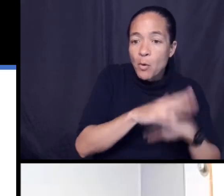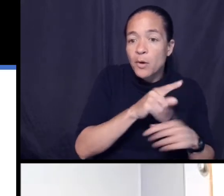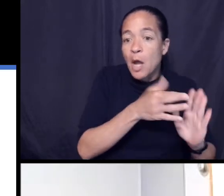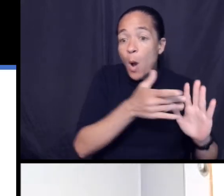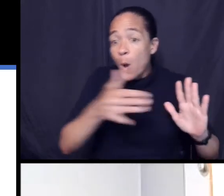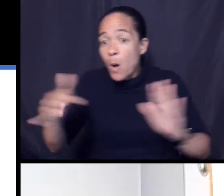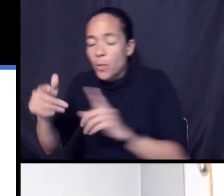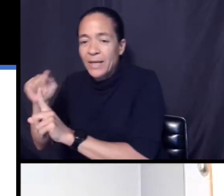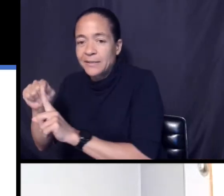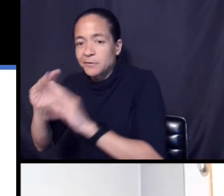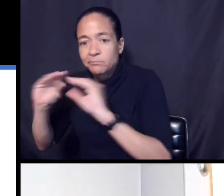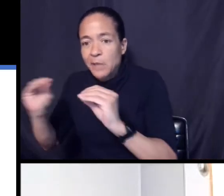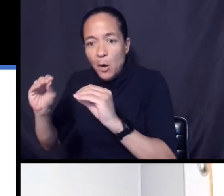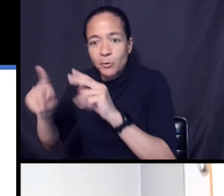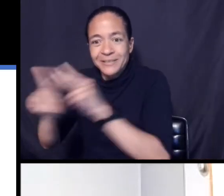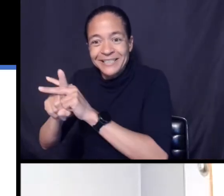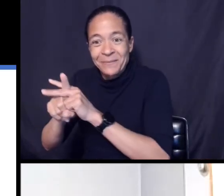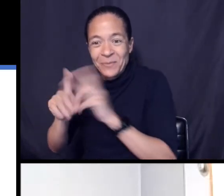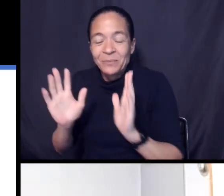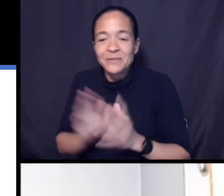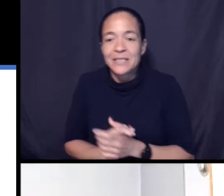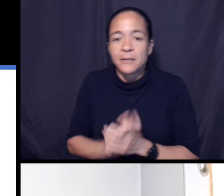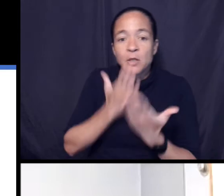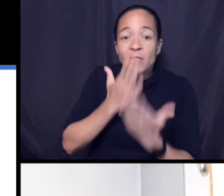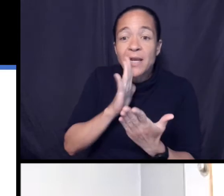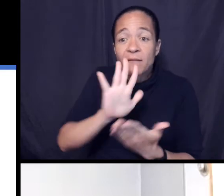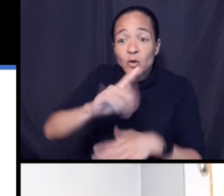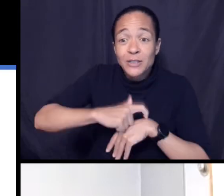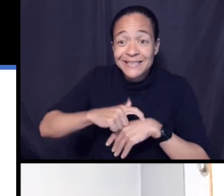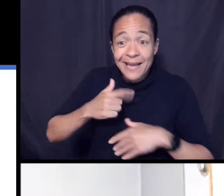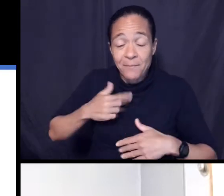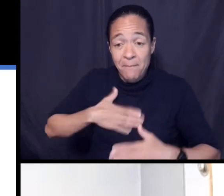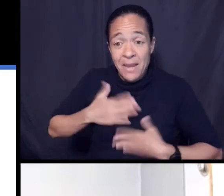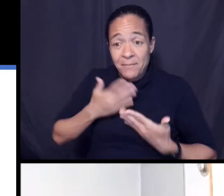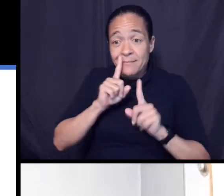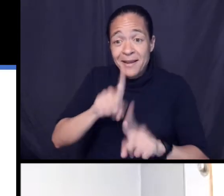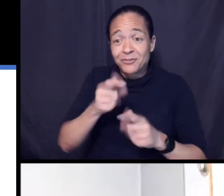impairment. And thank you for your time. I'm happy to take any questions.